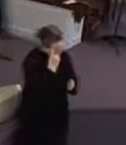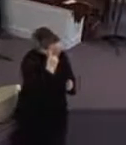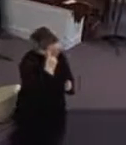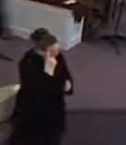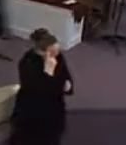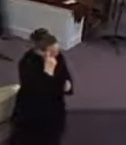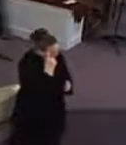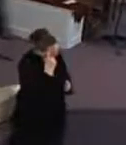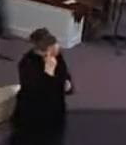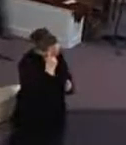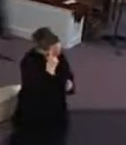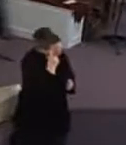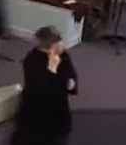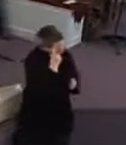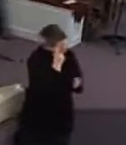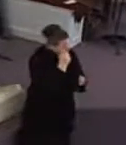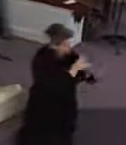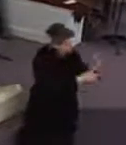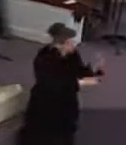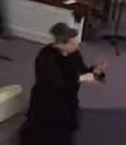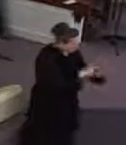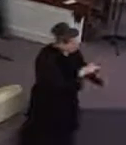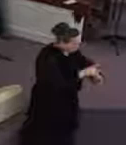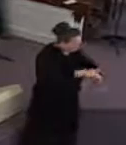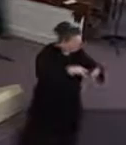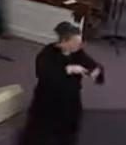God and give account.